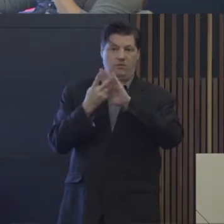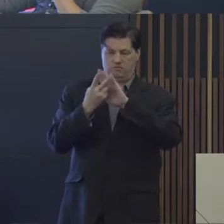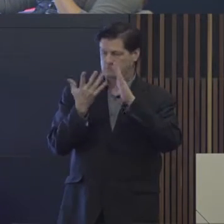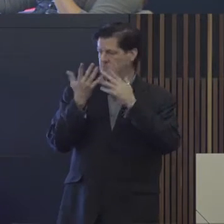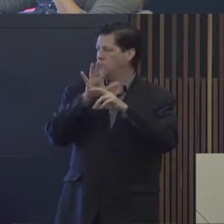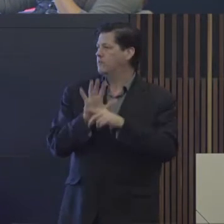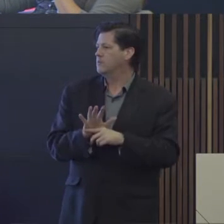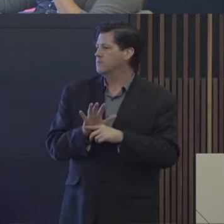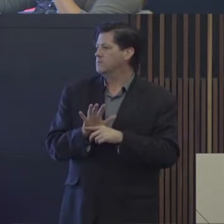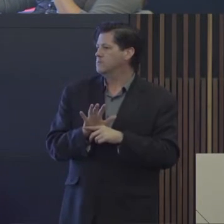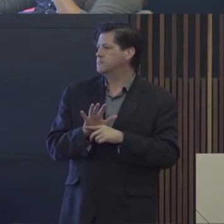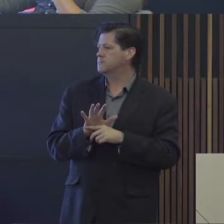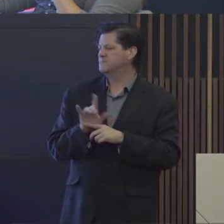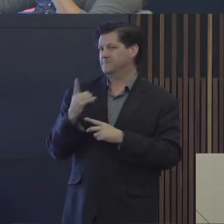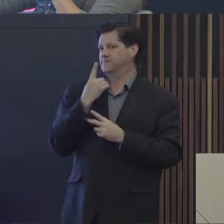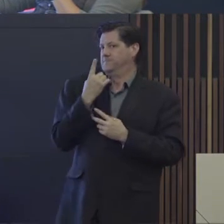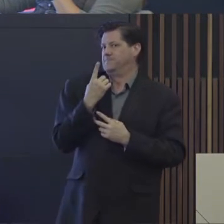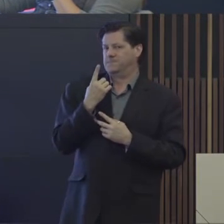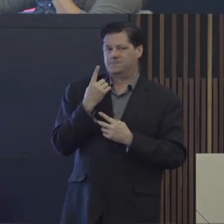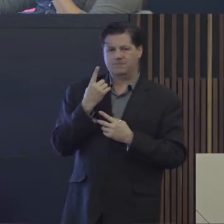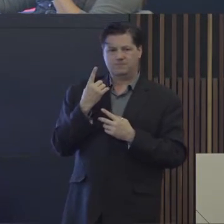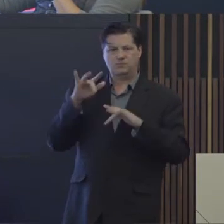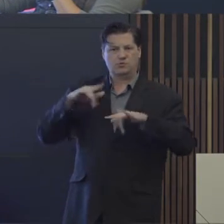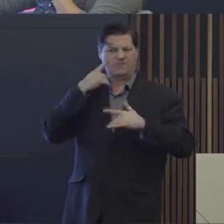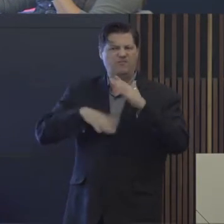the taster, for the